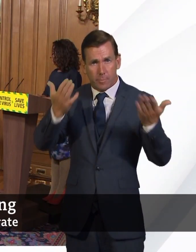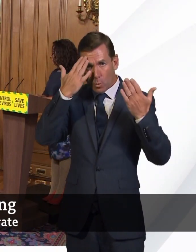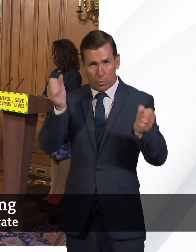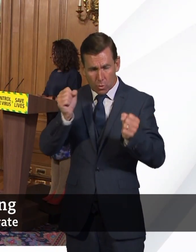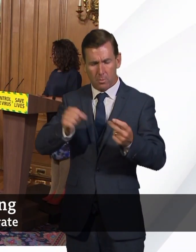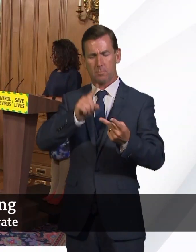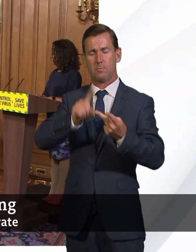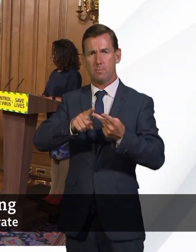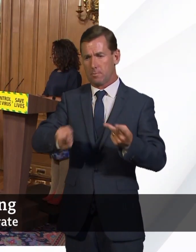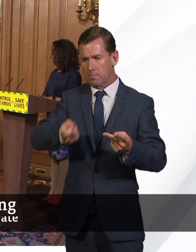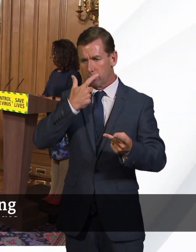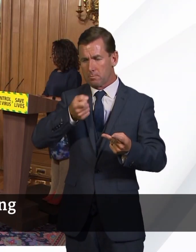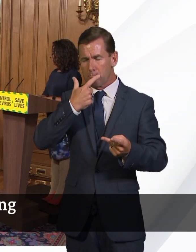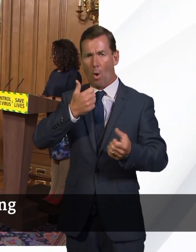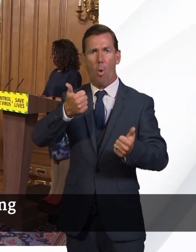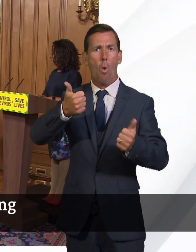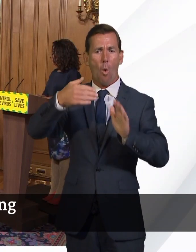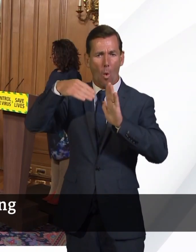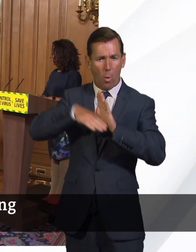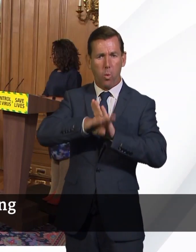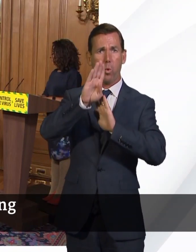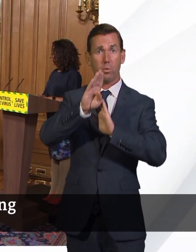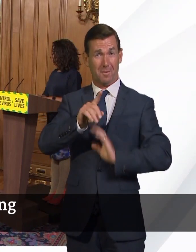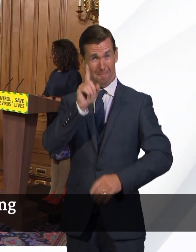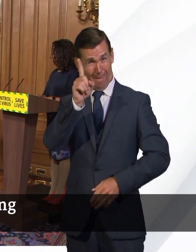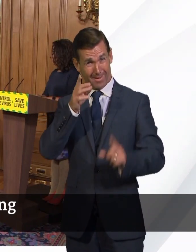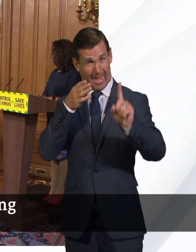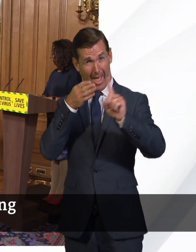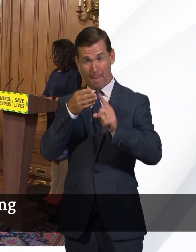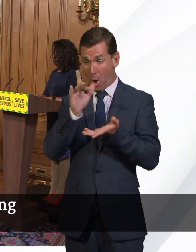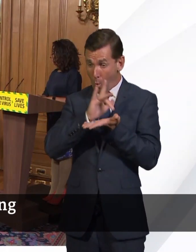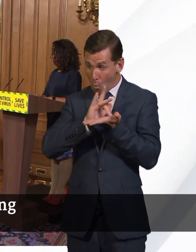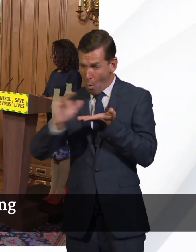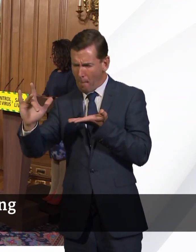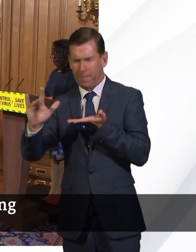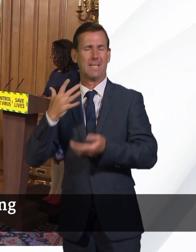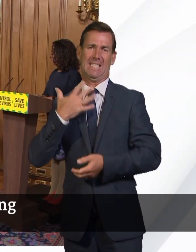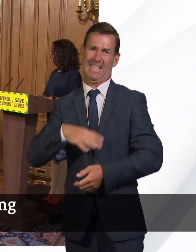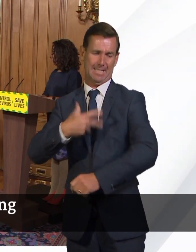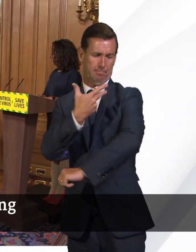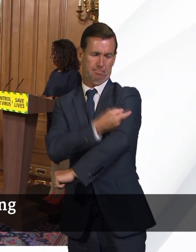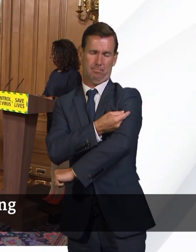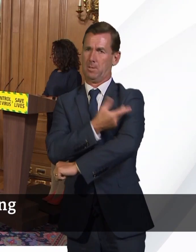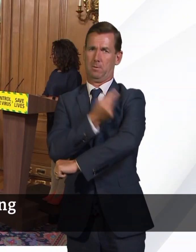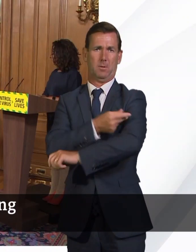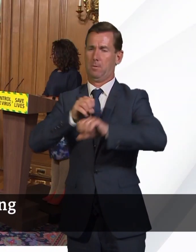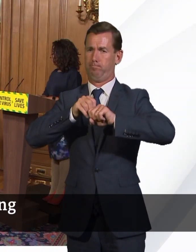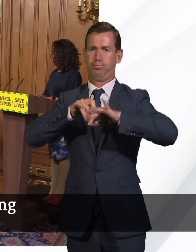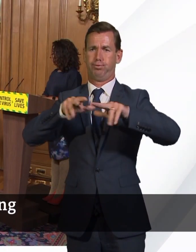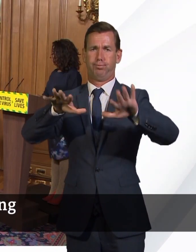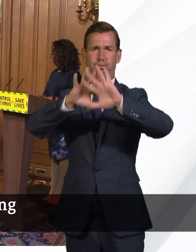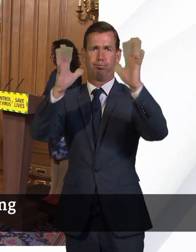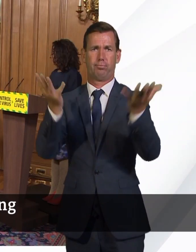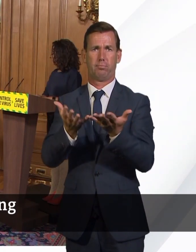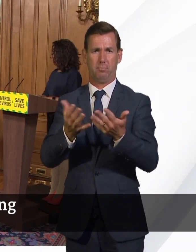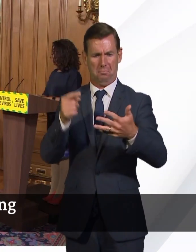treatments in the short term for treating people, but to eradicate it, we really need vaccine as well. well. So all of those programmes are